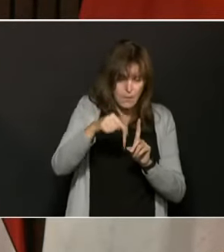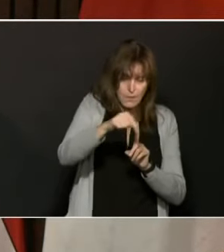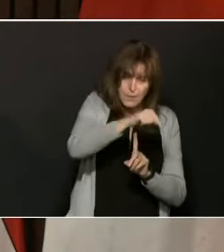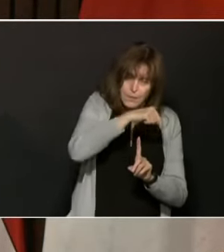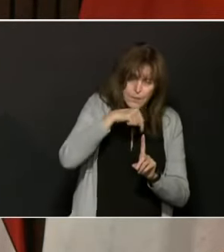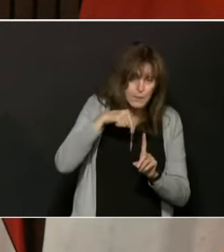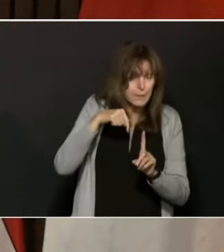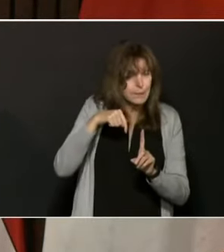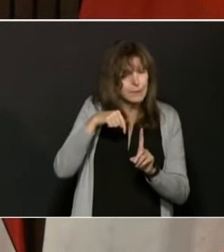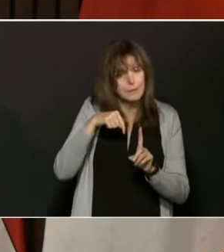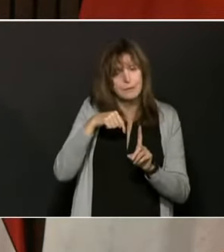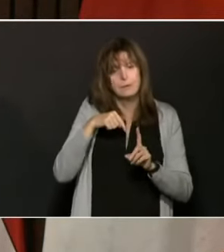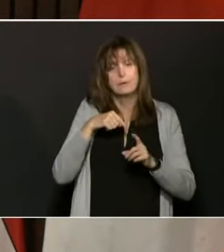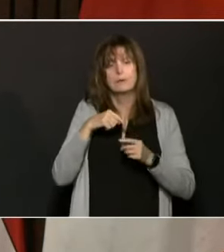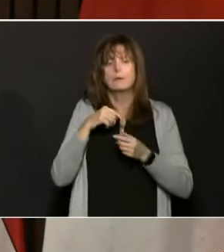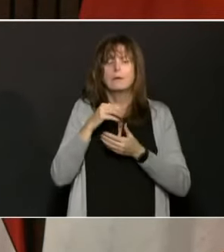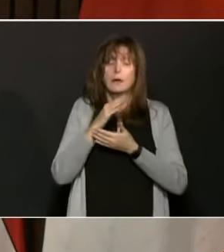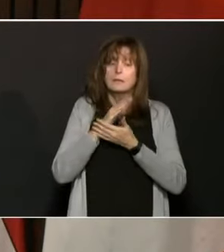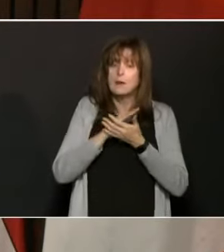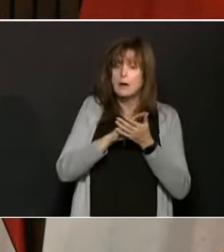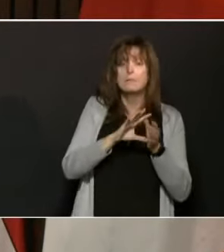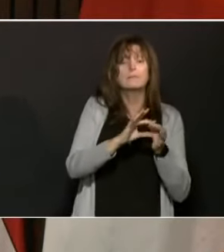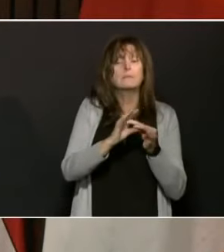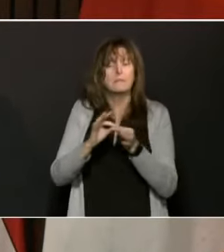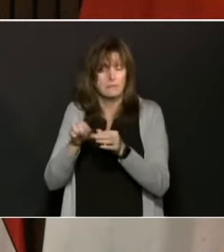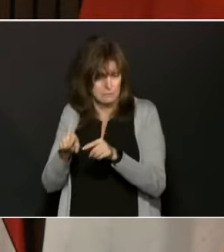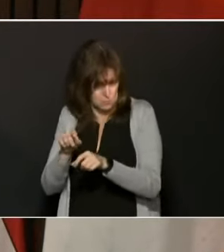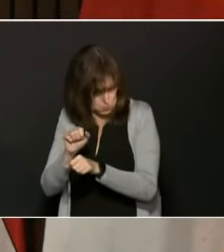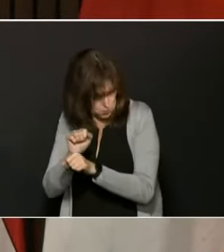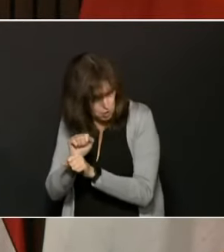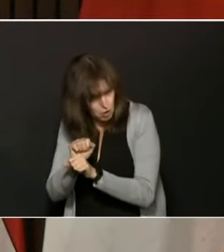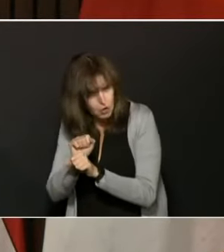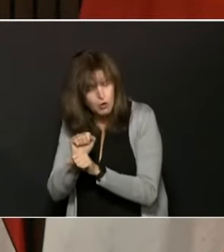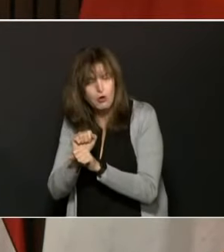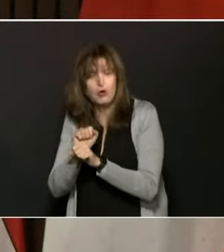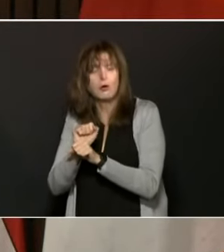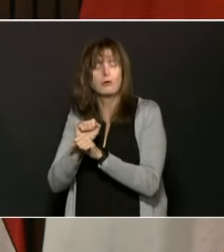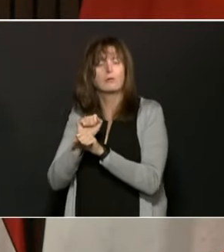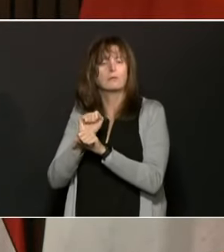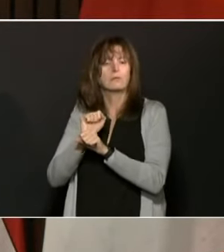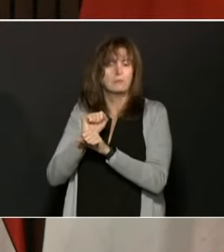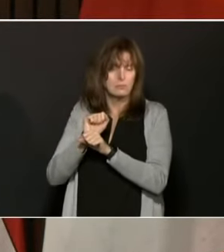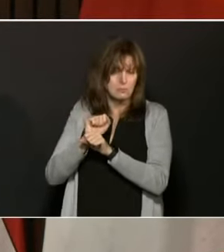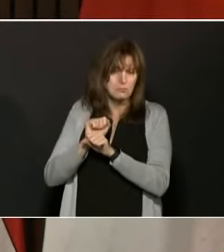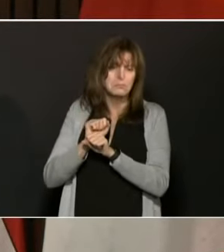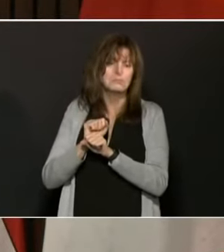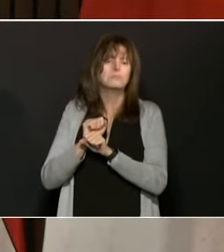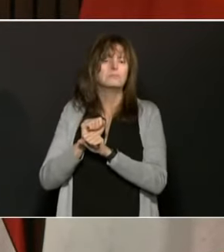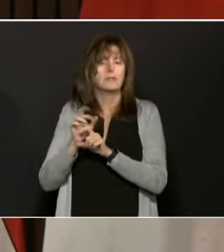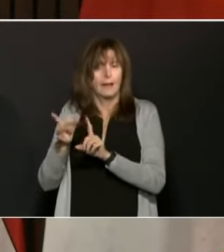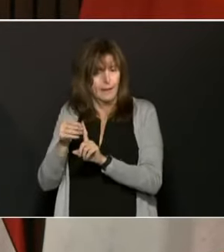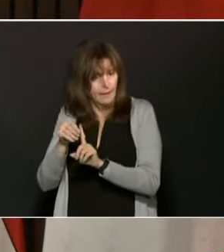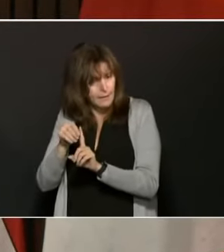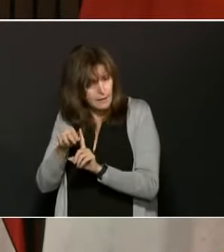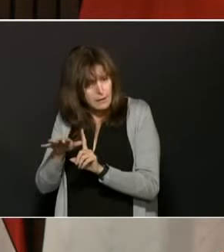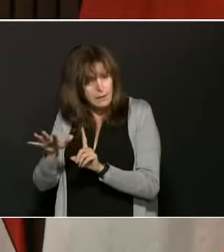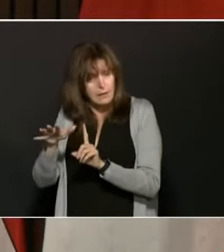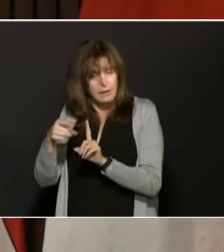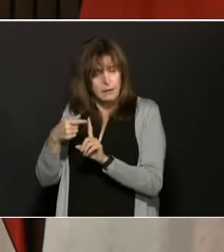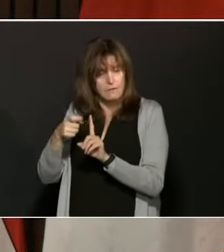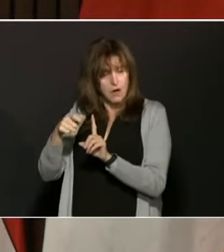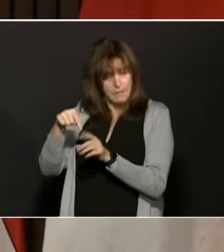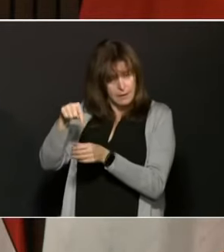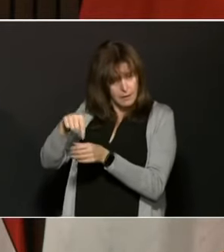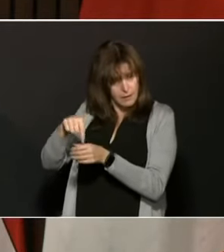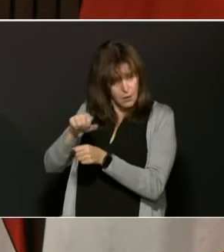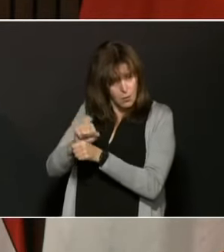people work, it becomes challenging sometimes to figure out what has happened and where that has occurred. We are looking more closely into